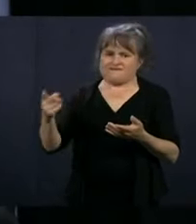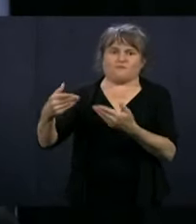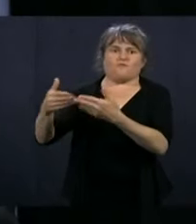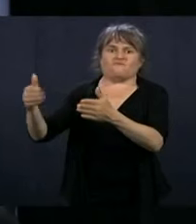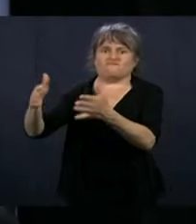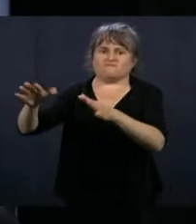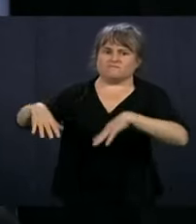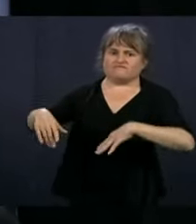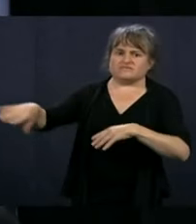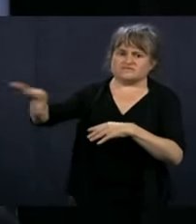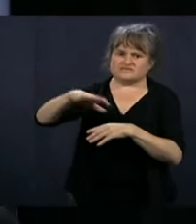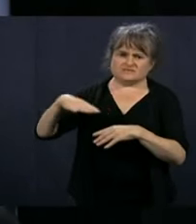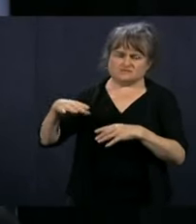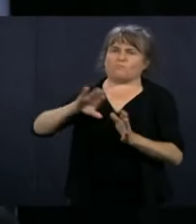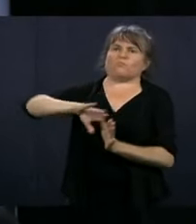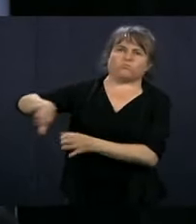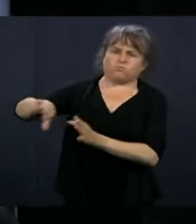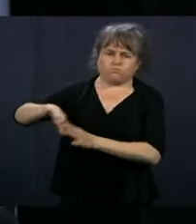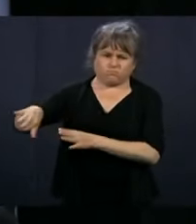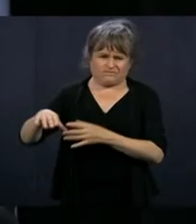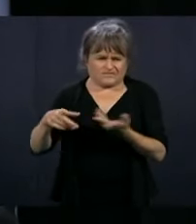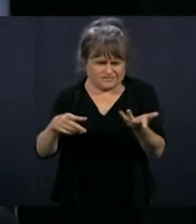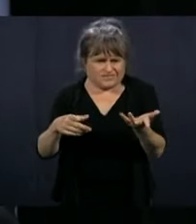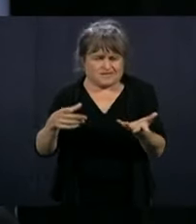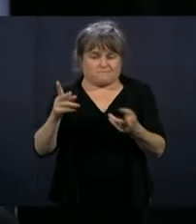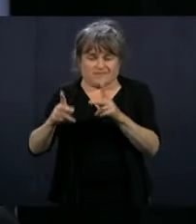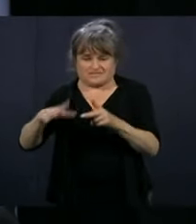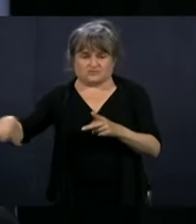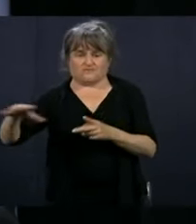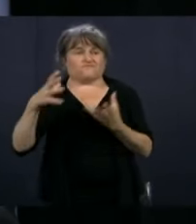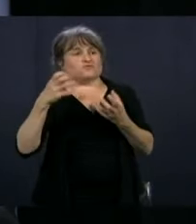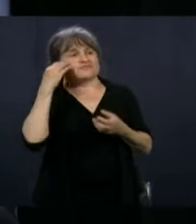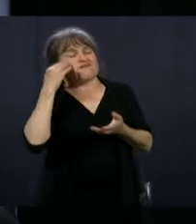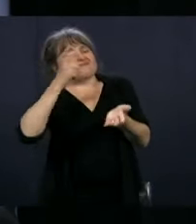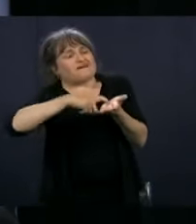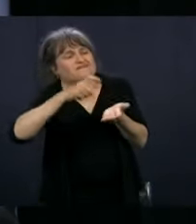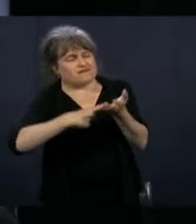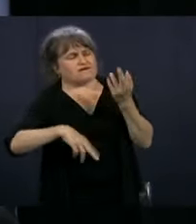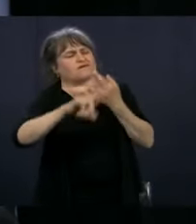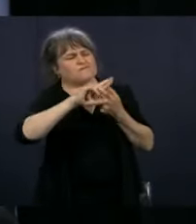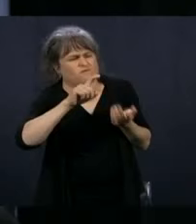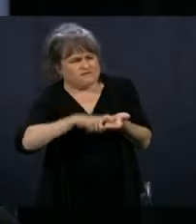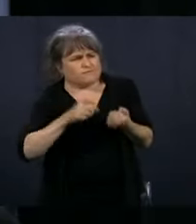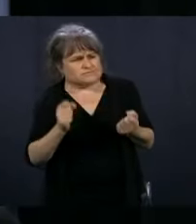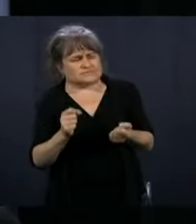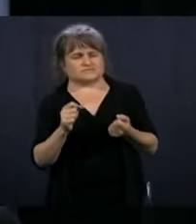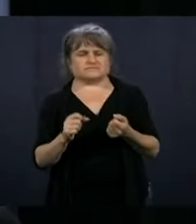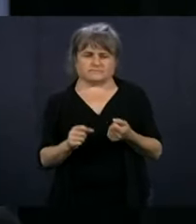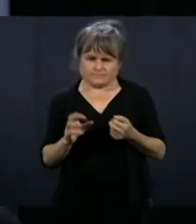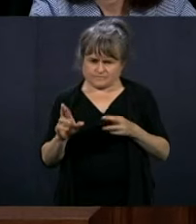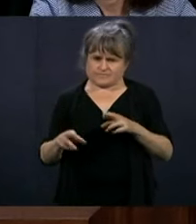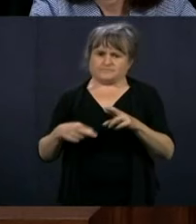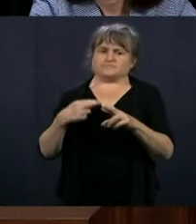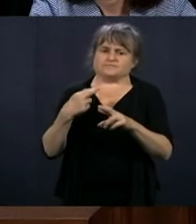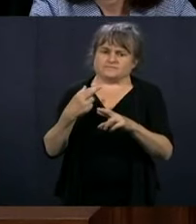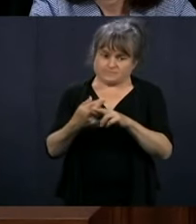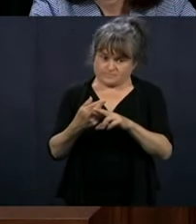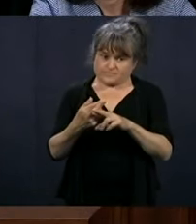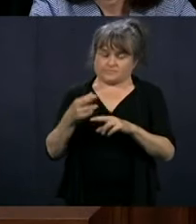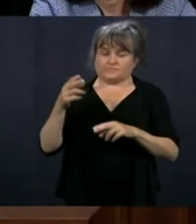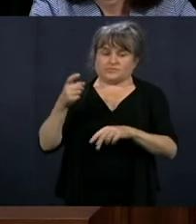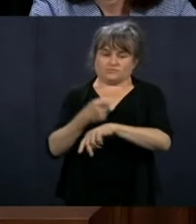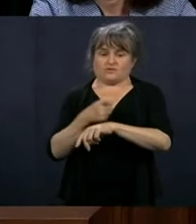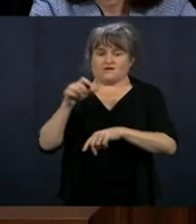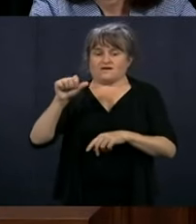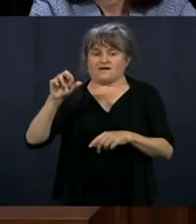that they have been forgotten, to give them, a kind of schedule? Because right now they say that they're in no